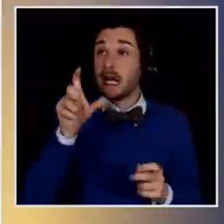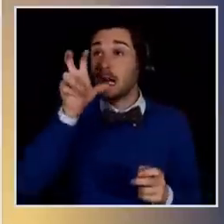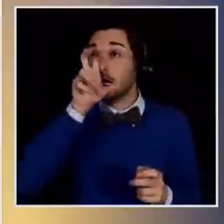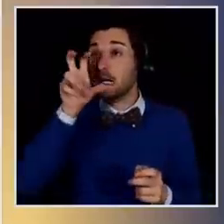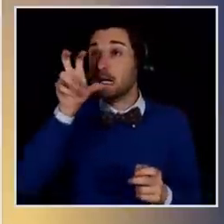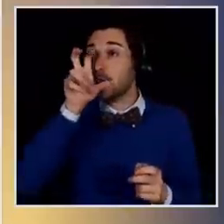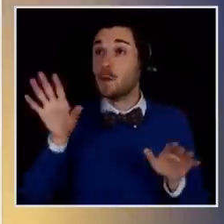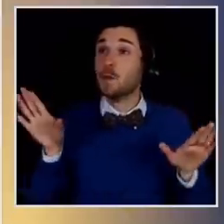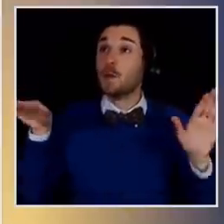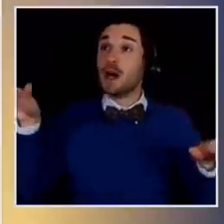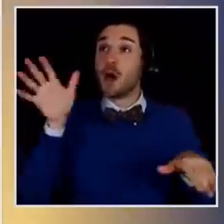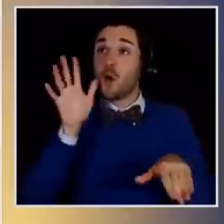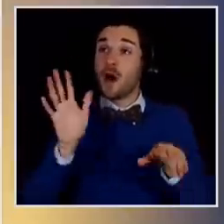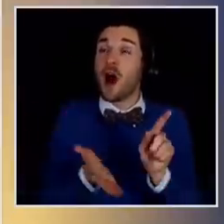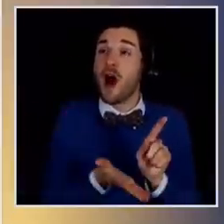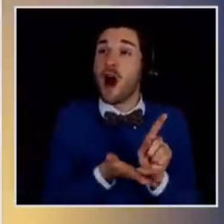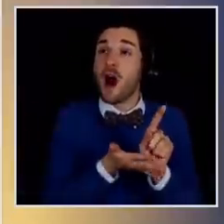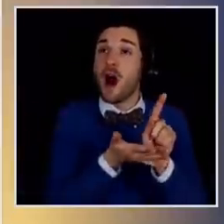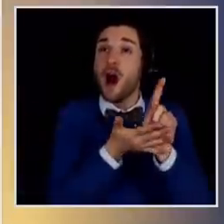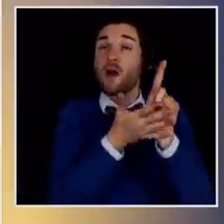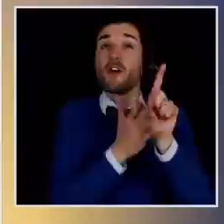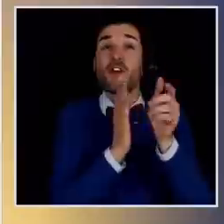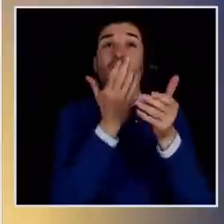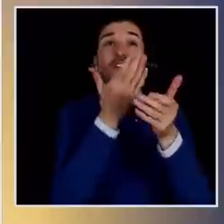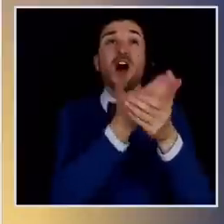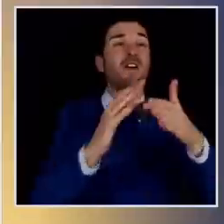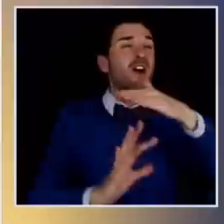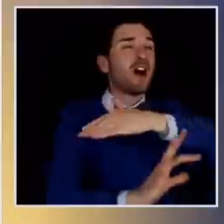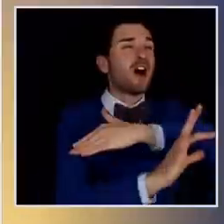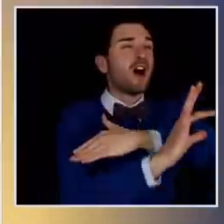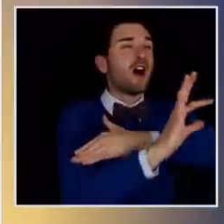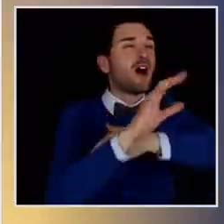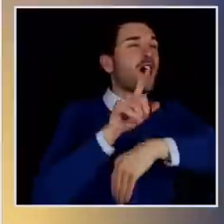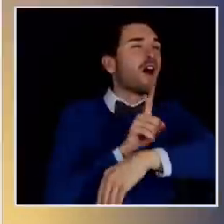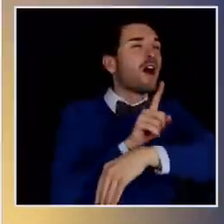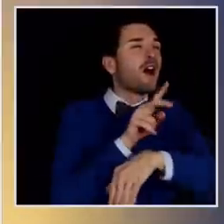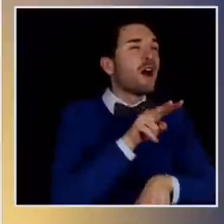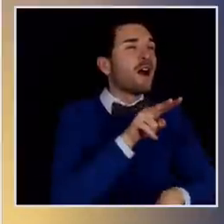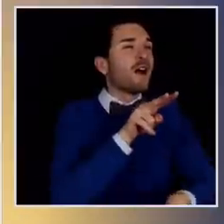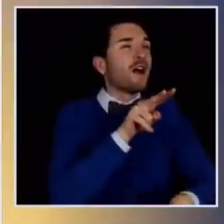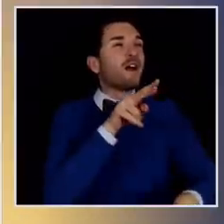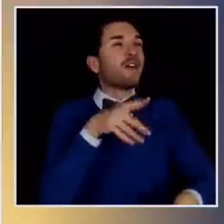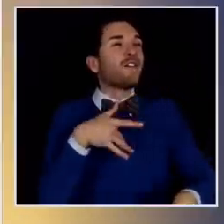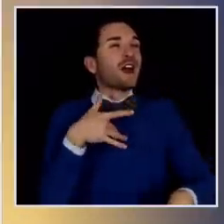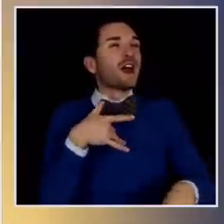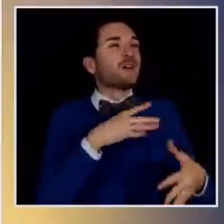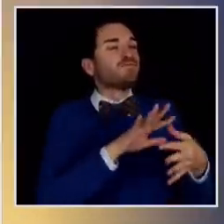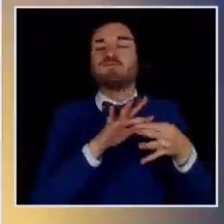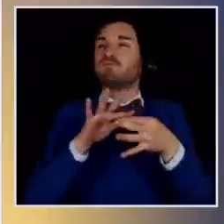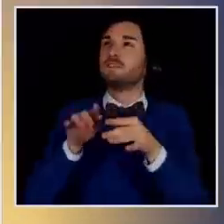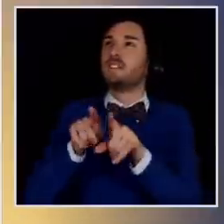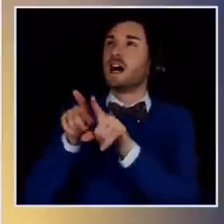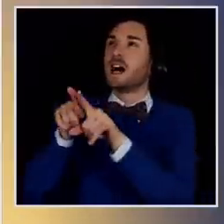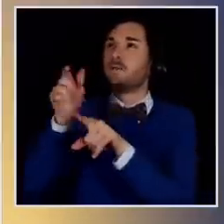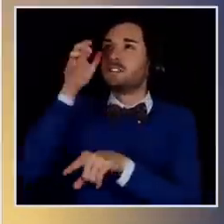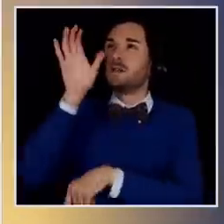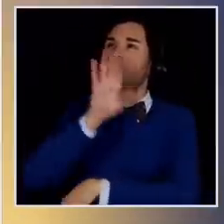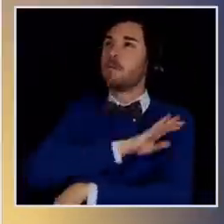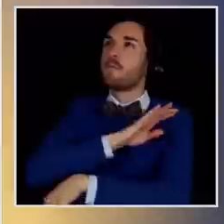bear you on the breath of dawn, and make you to shine like the sun, and hold you in the palm of his